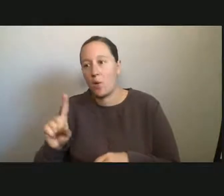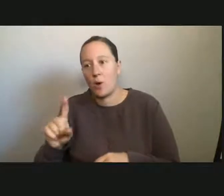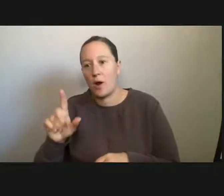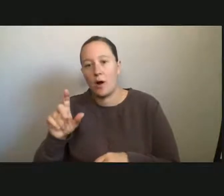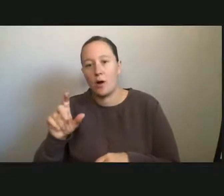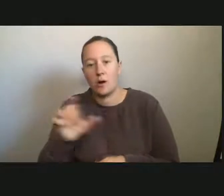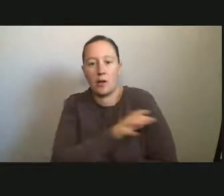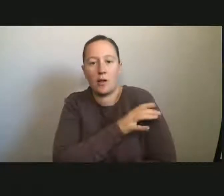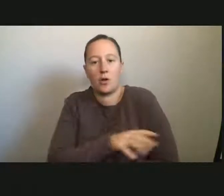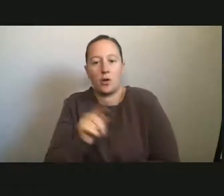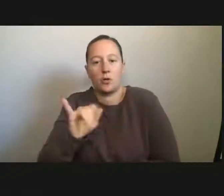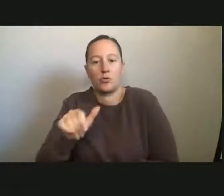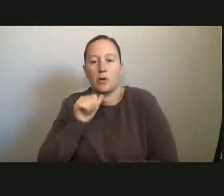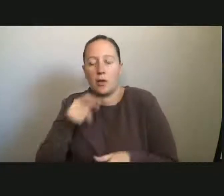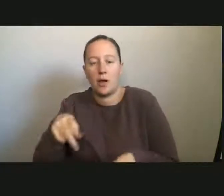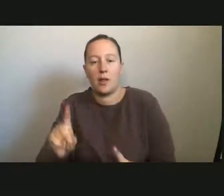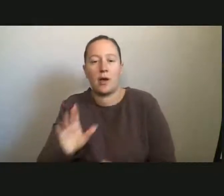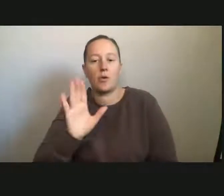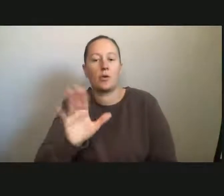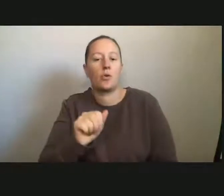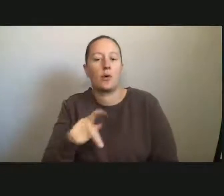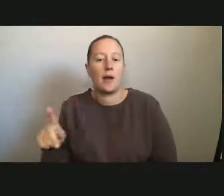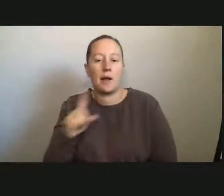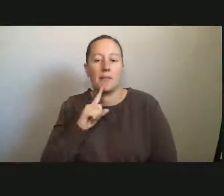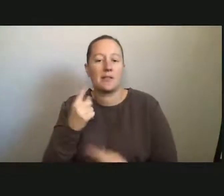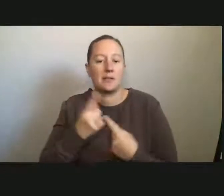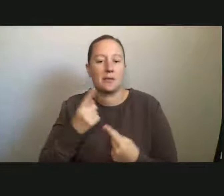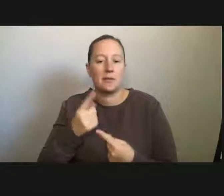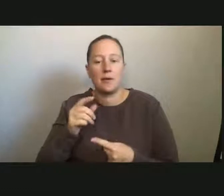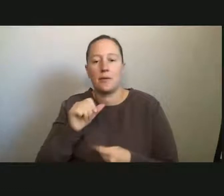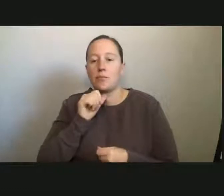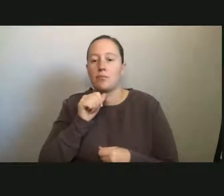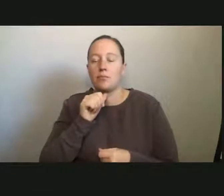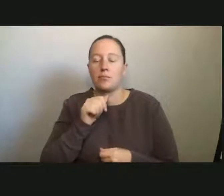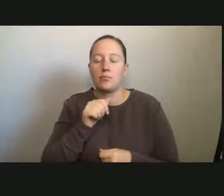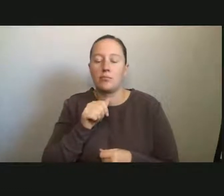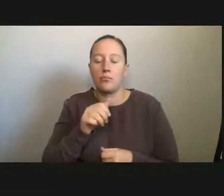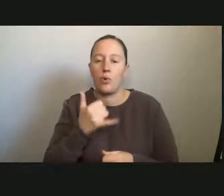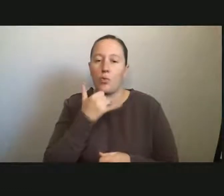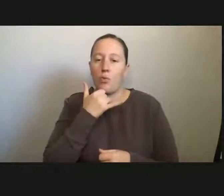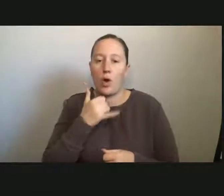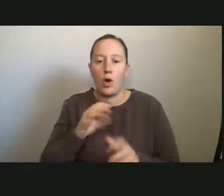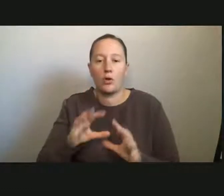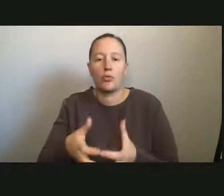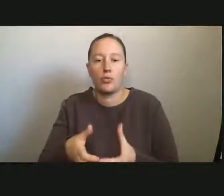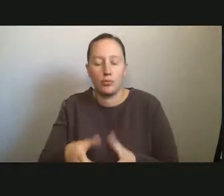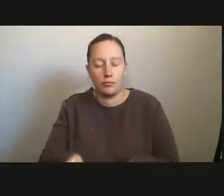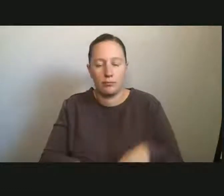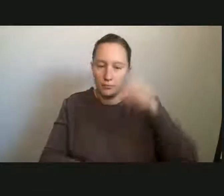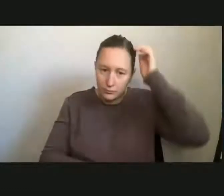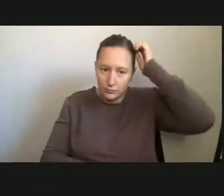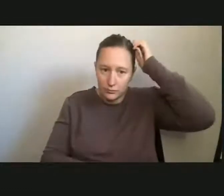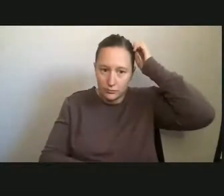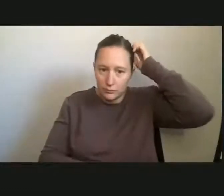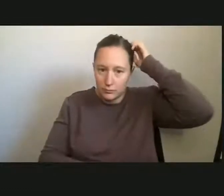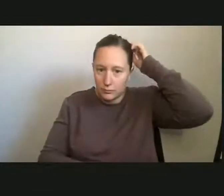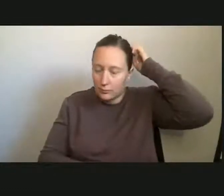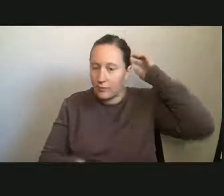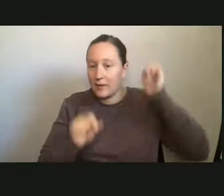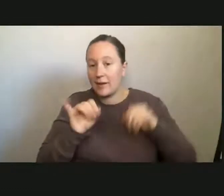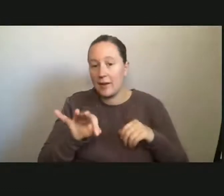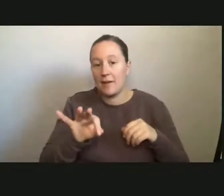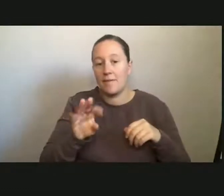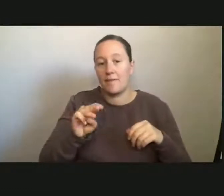your application is considered misclassified as far as clinical trials. And applications that are